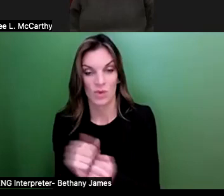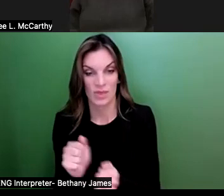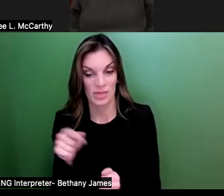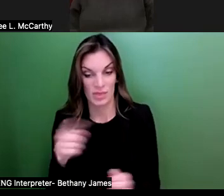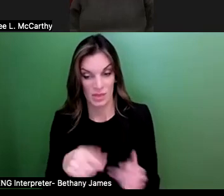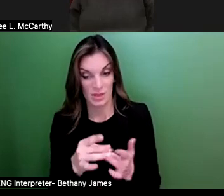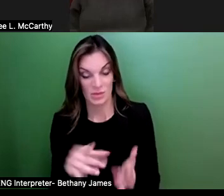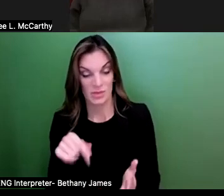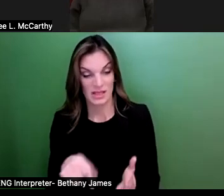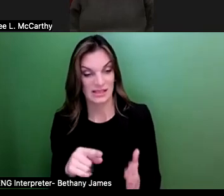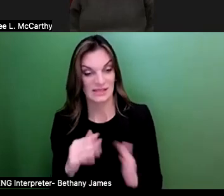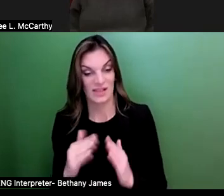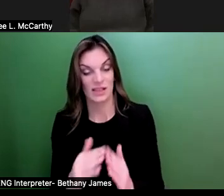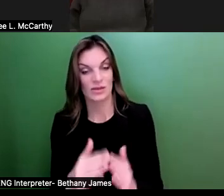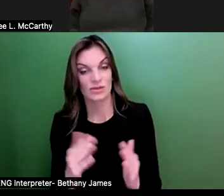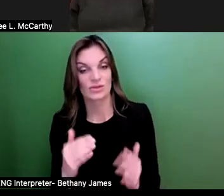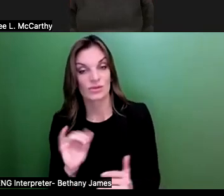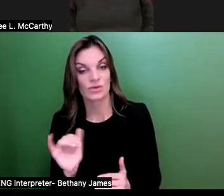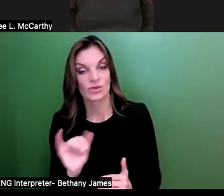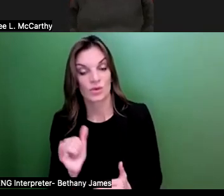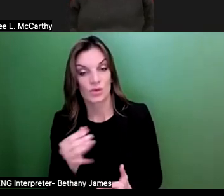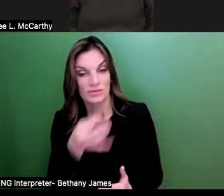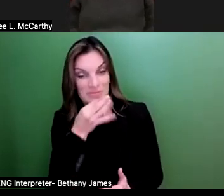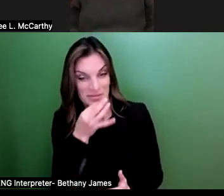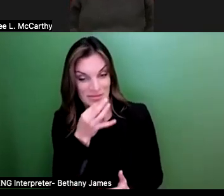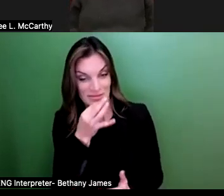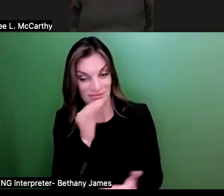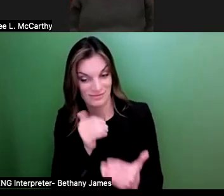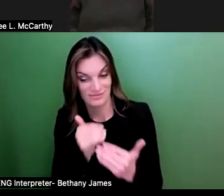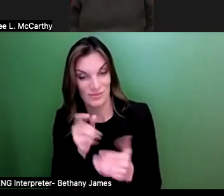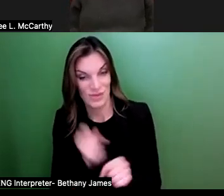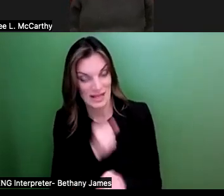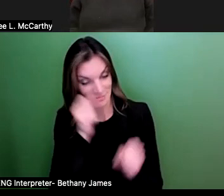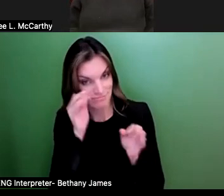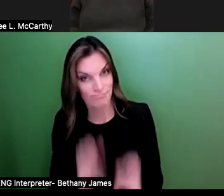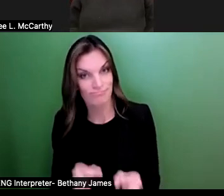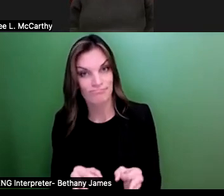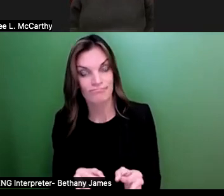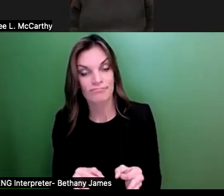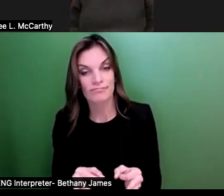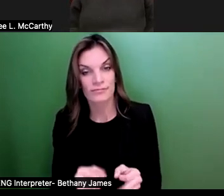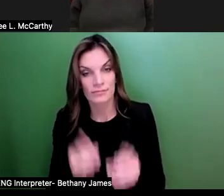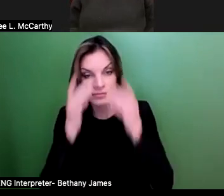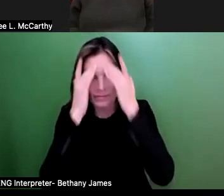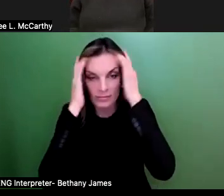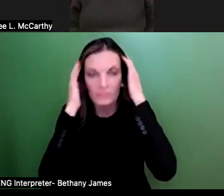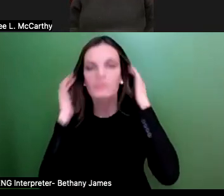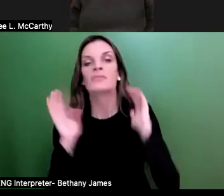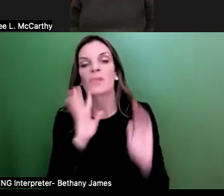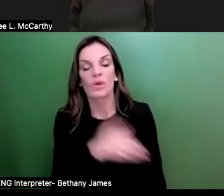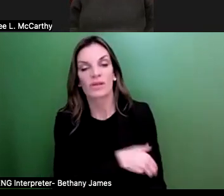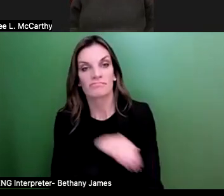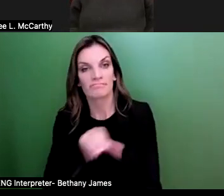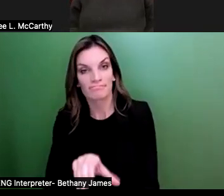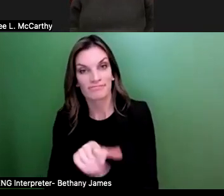village now and into the immediate future to really make the kinds of decisions that will enable the space to benefit